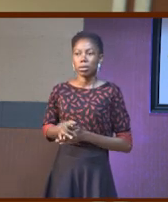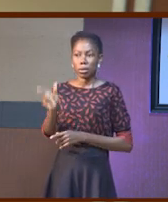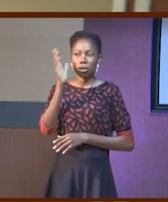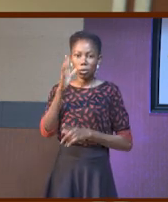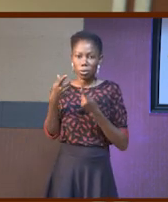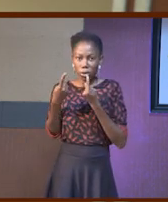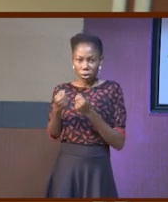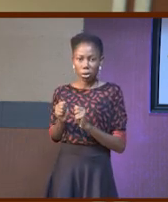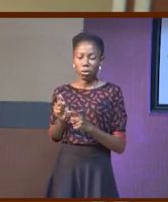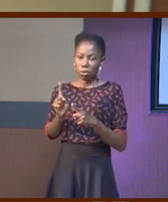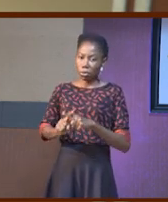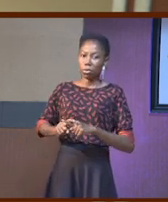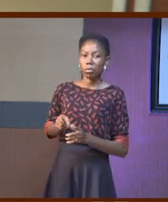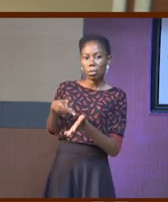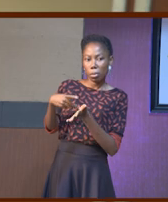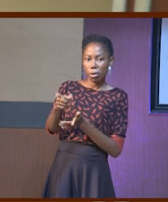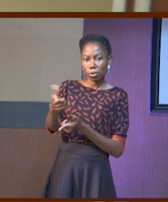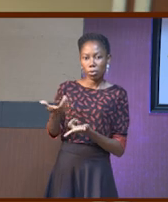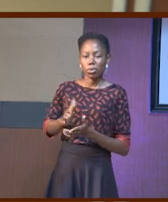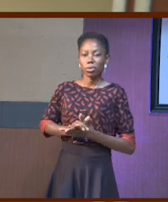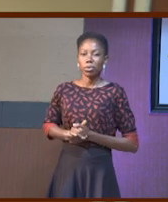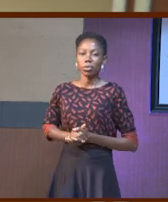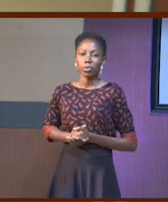I will make frantic efforts to getting out the money.